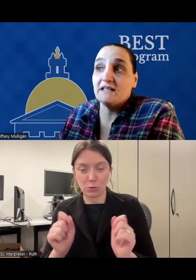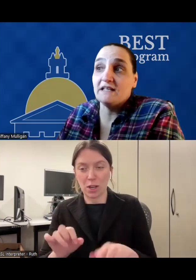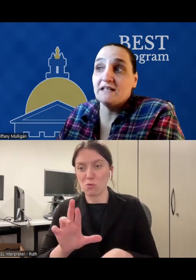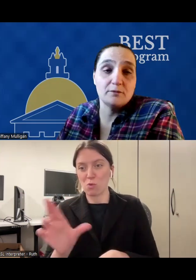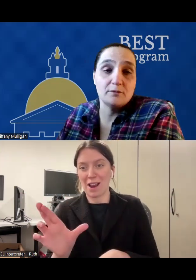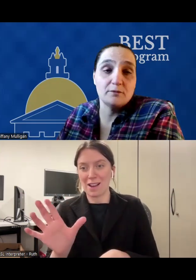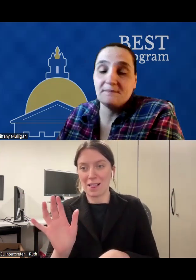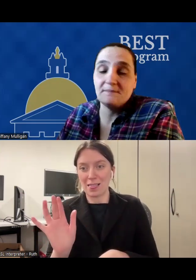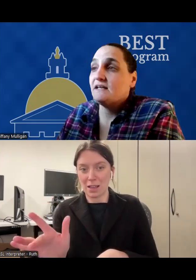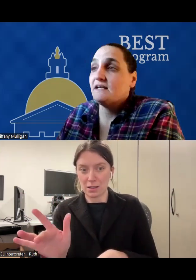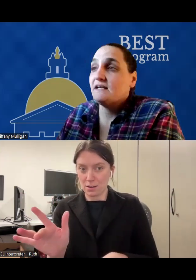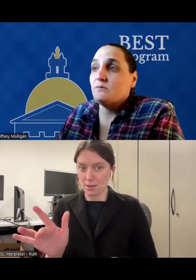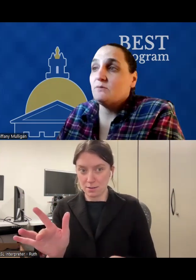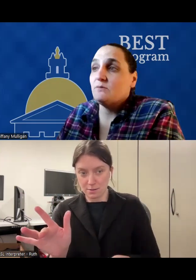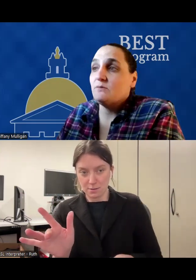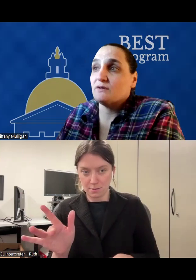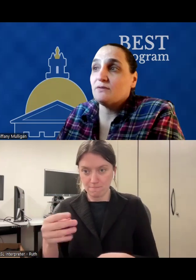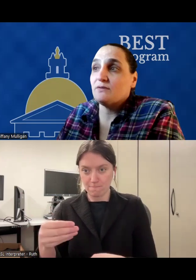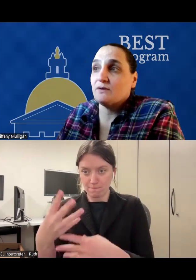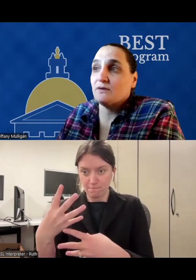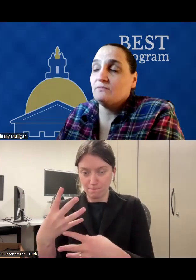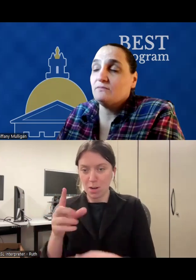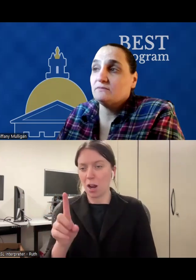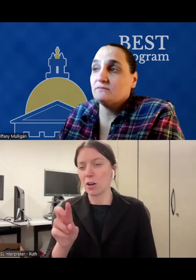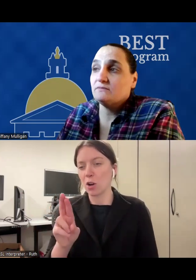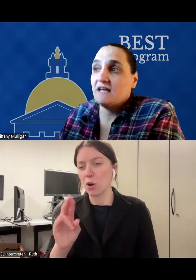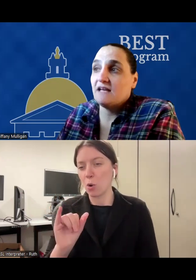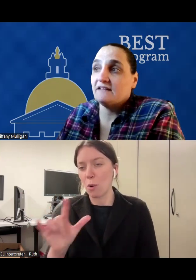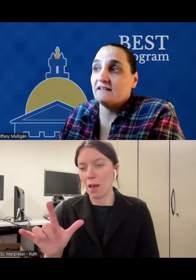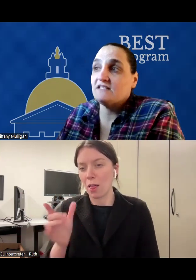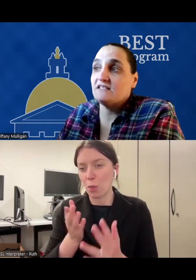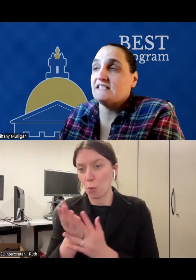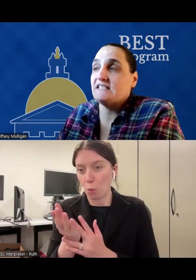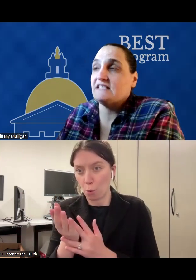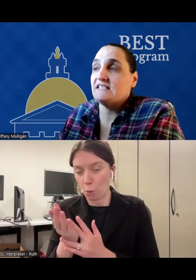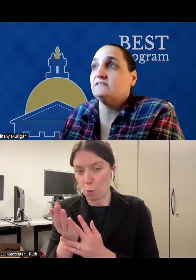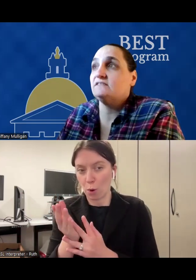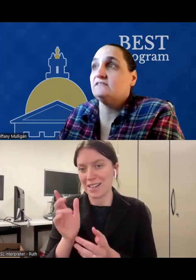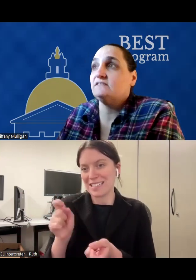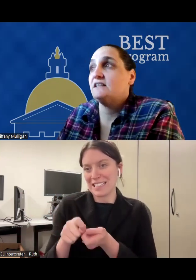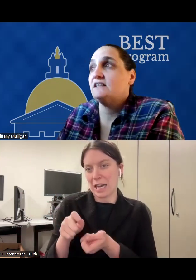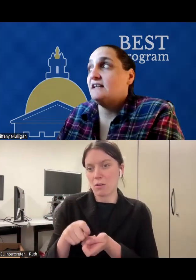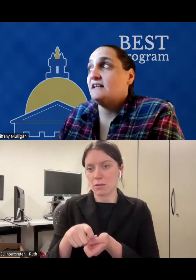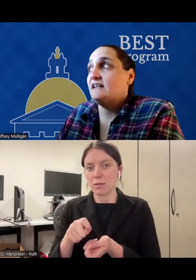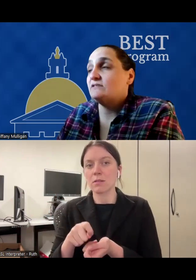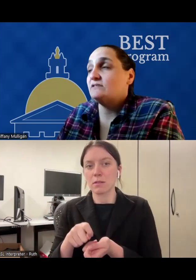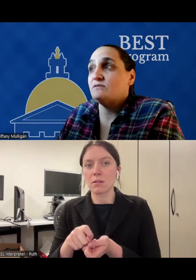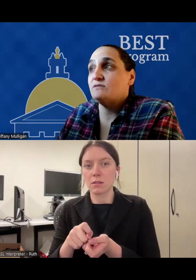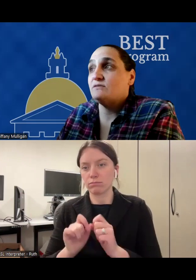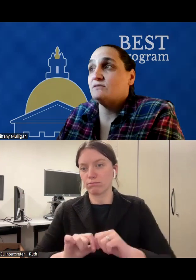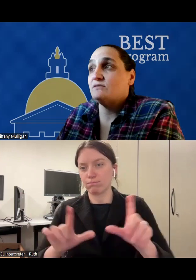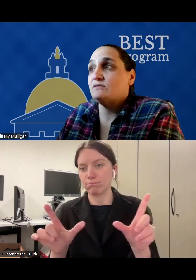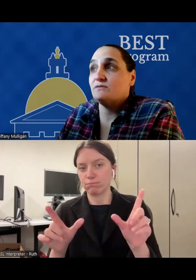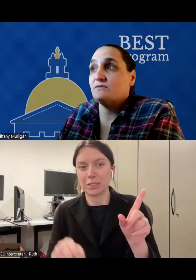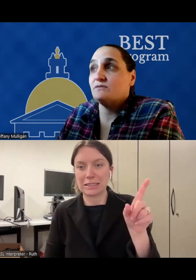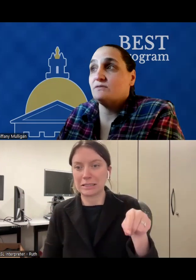over it. And then you want to go to drill through, and then click on details. Then it will take you to